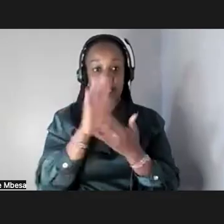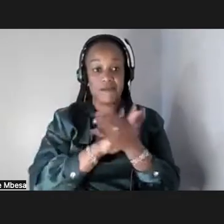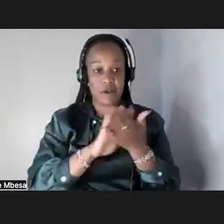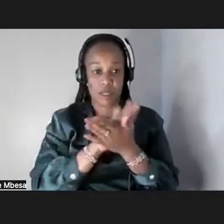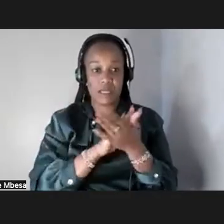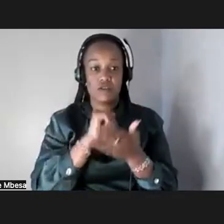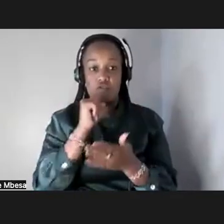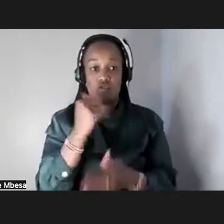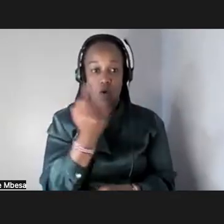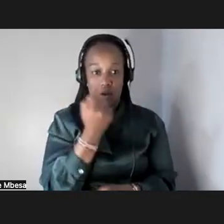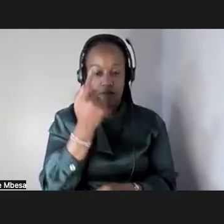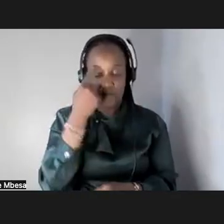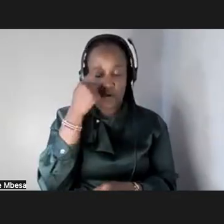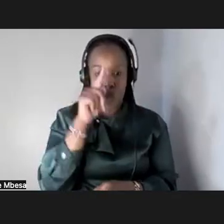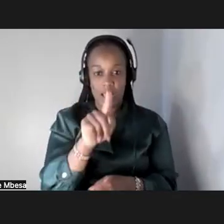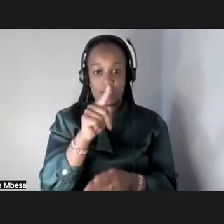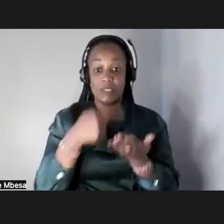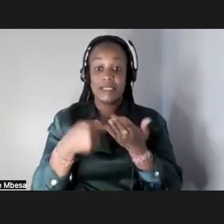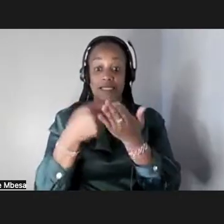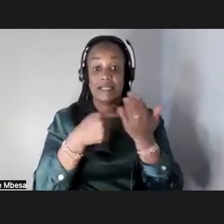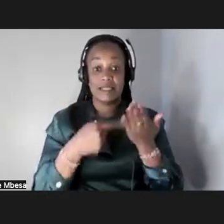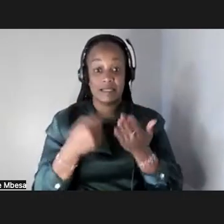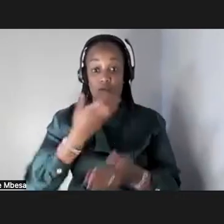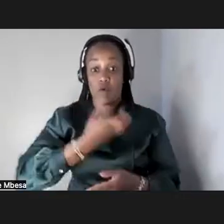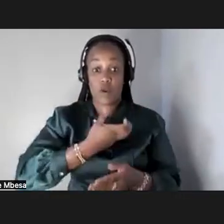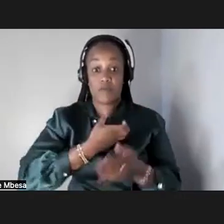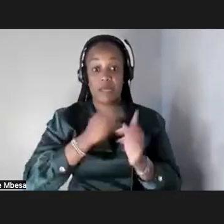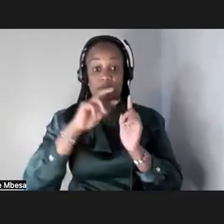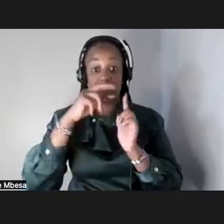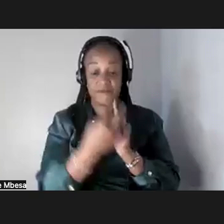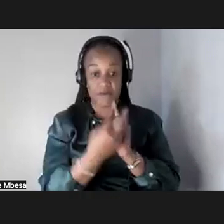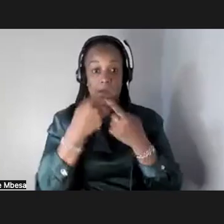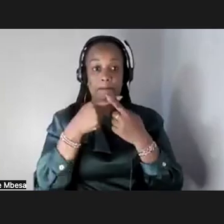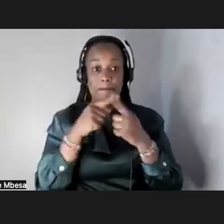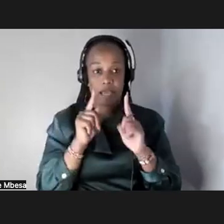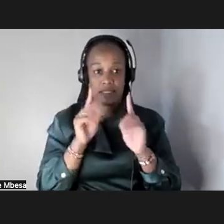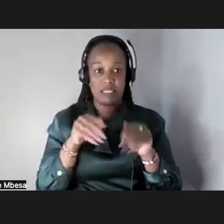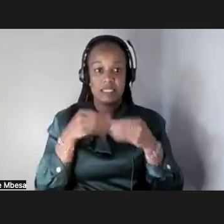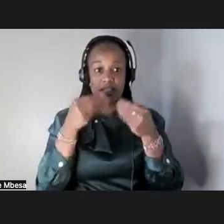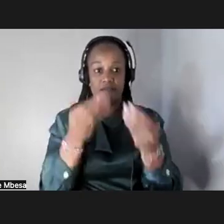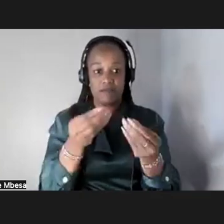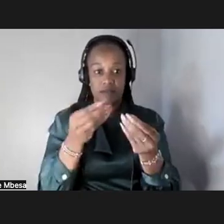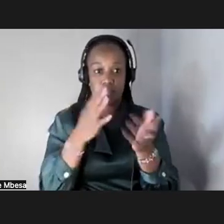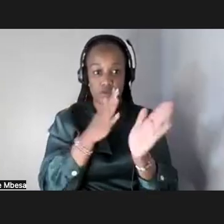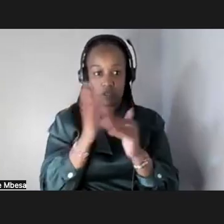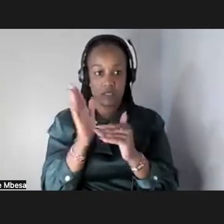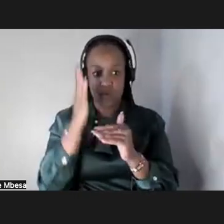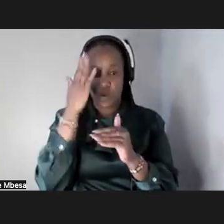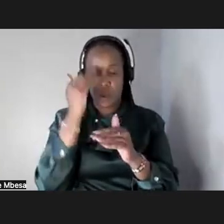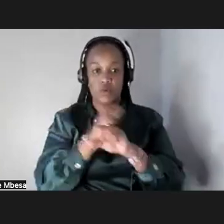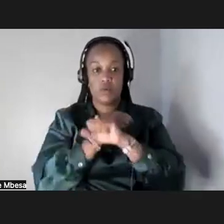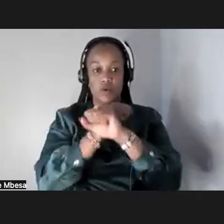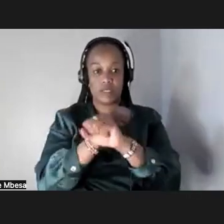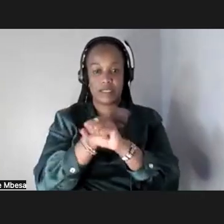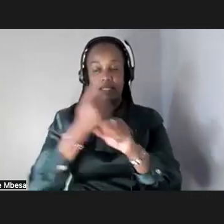to discuss her own perspective, but gives a chance for you to discuss why we should protect the girl that she could be